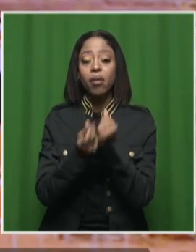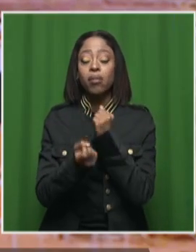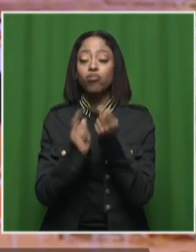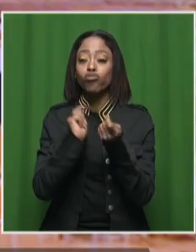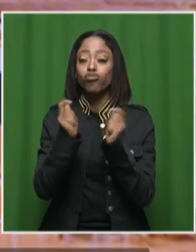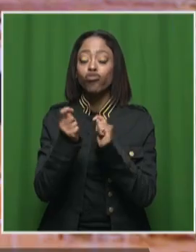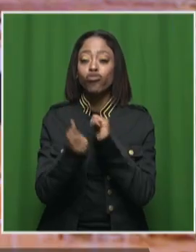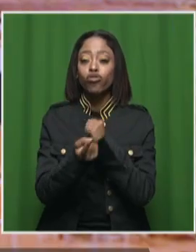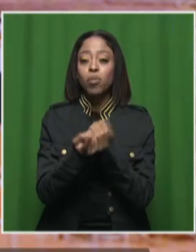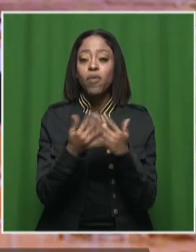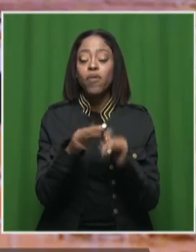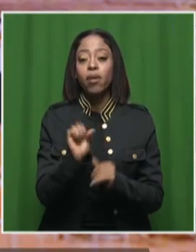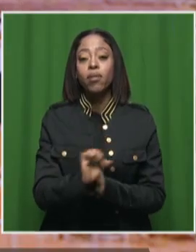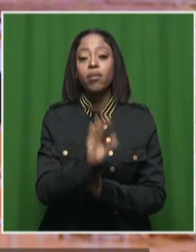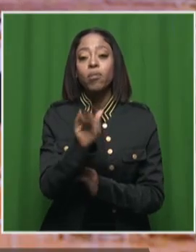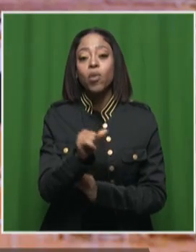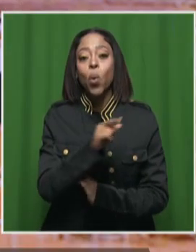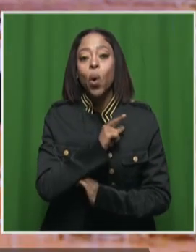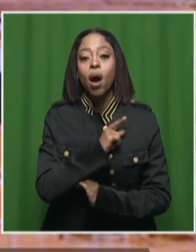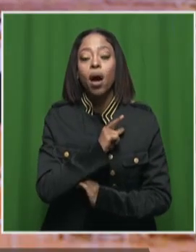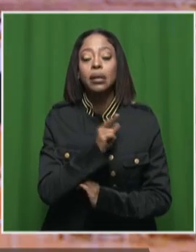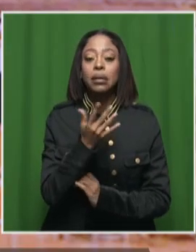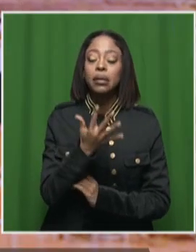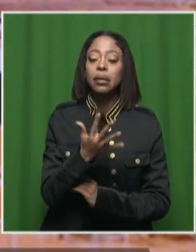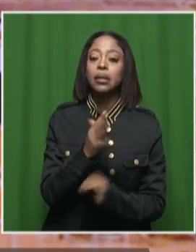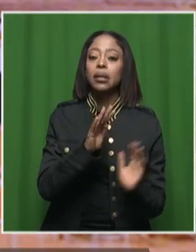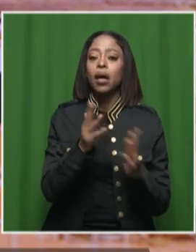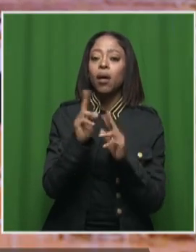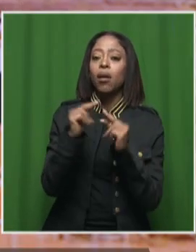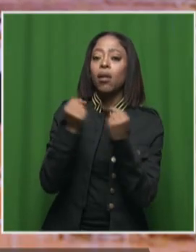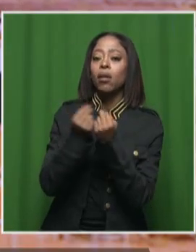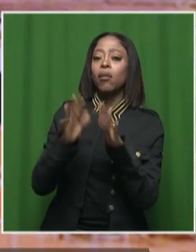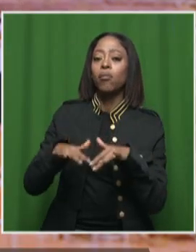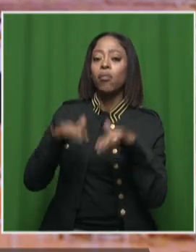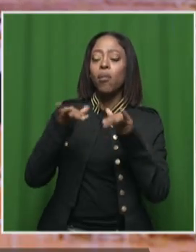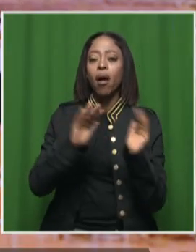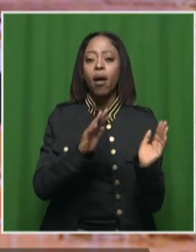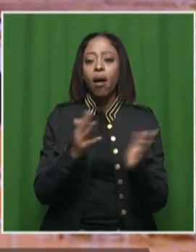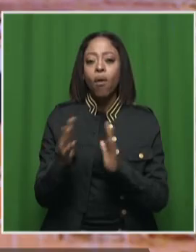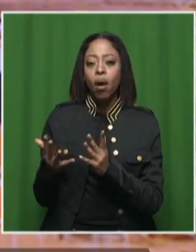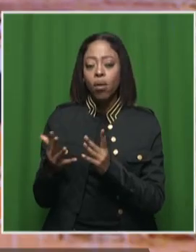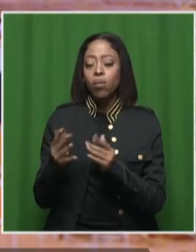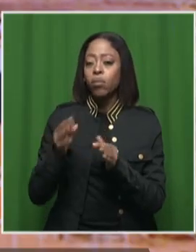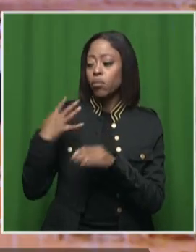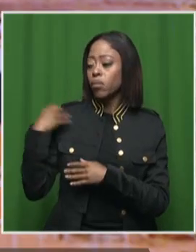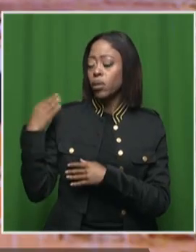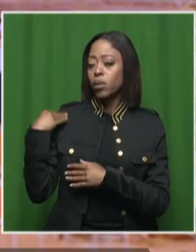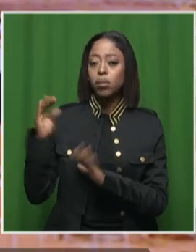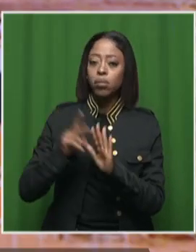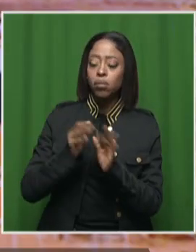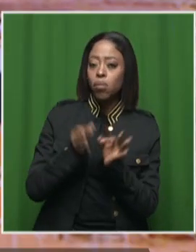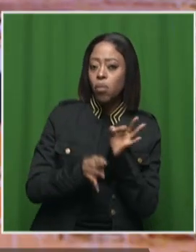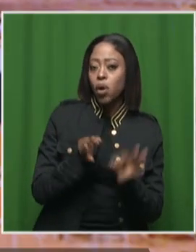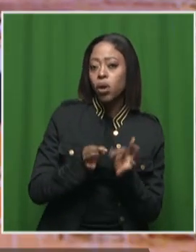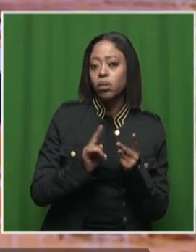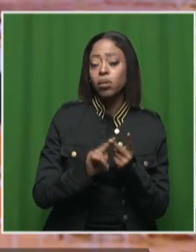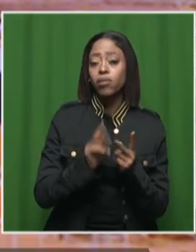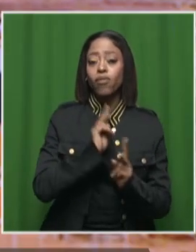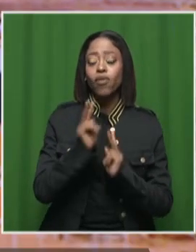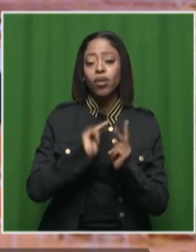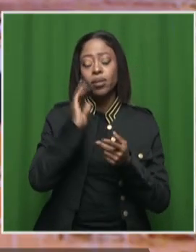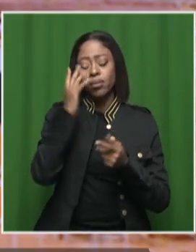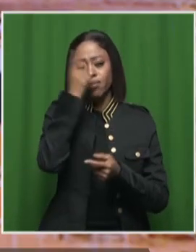Africa in terms of the look of our National Assembly, of ministers, of politics. There are voices and faces